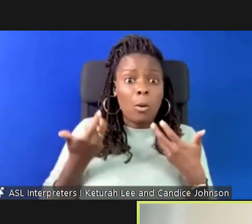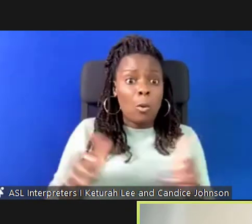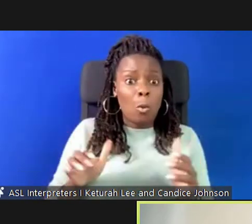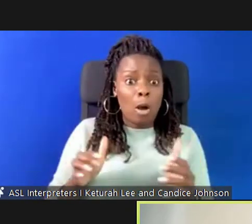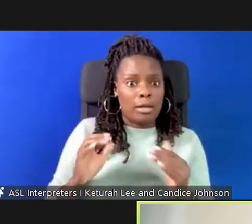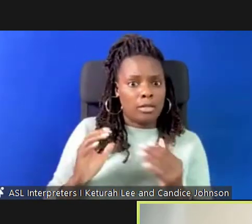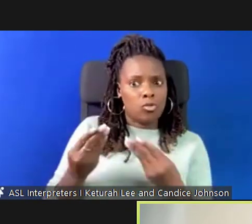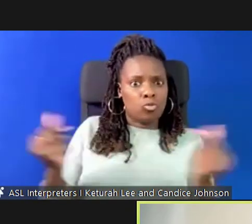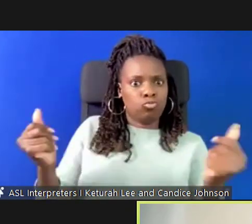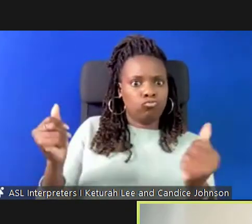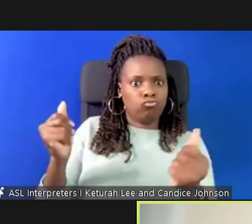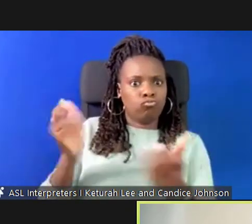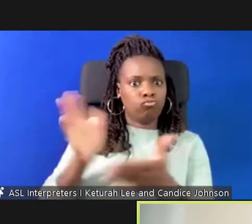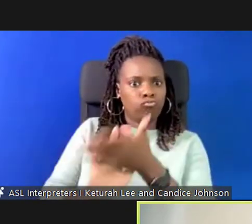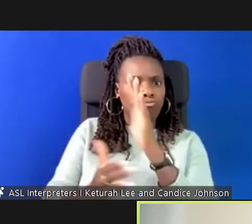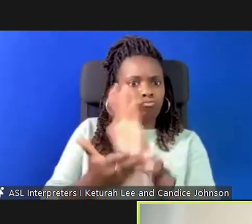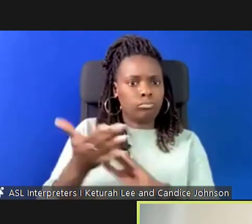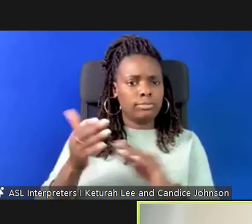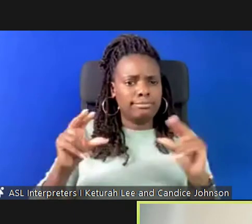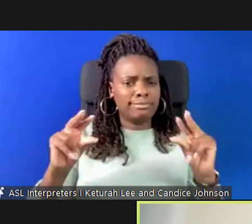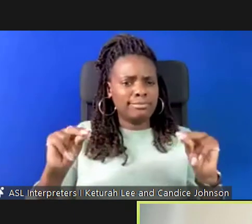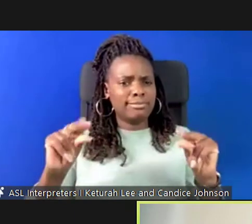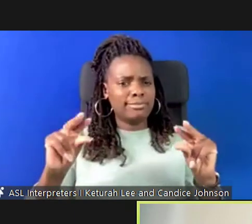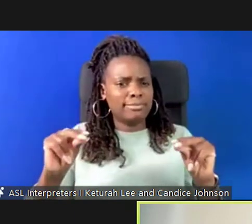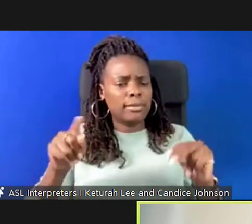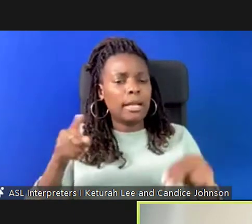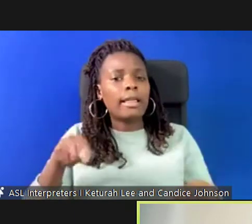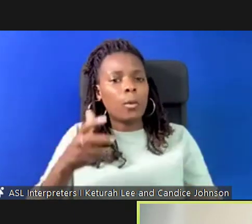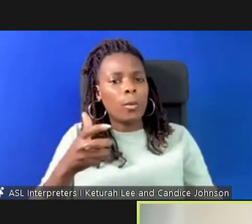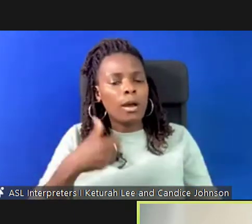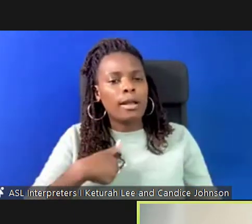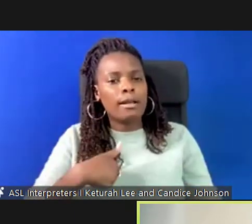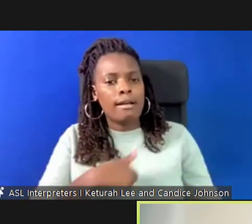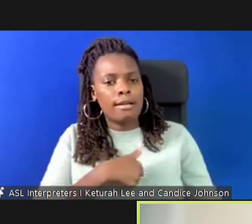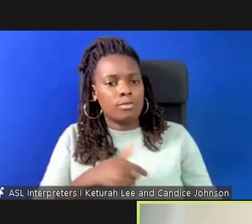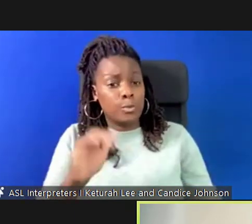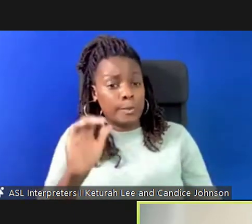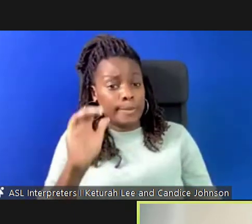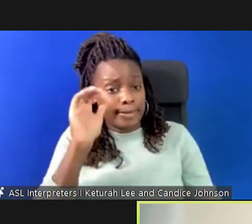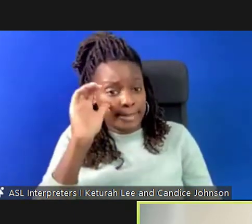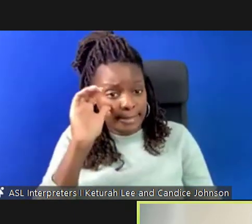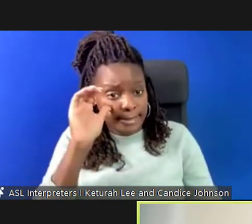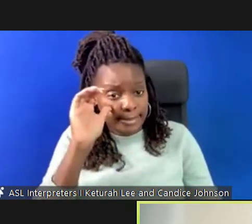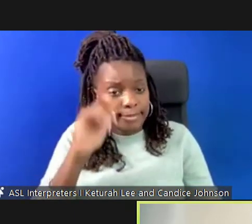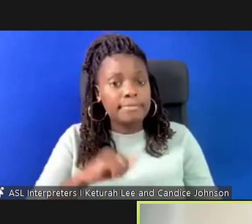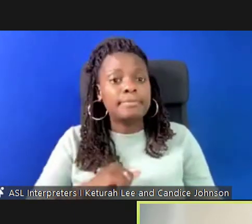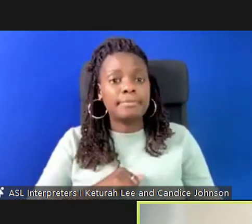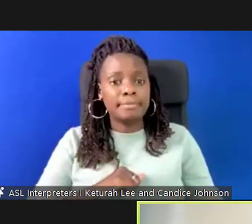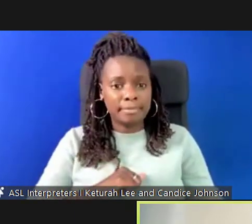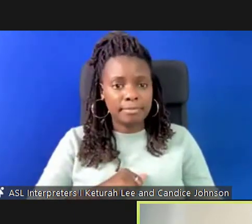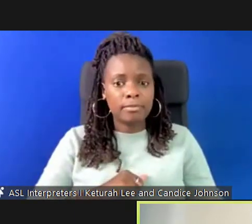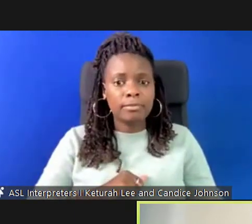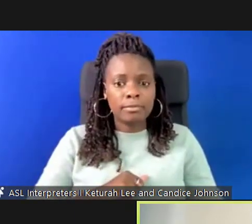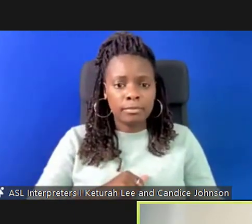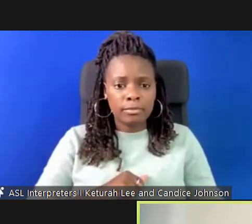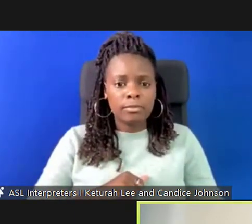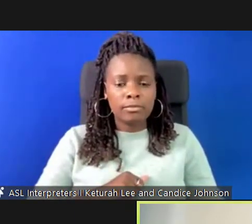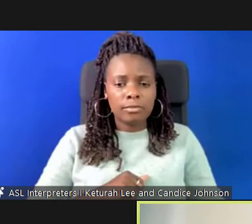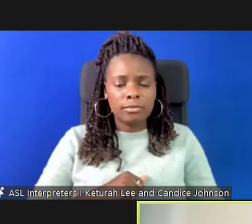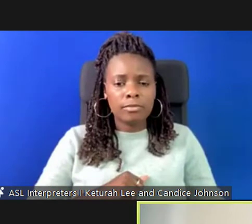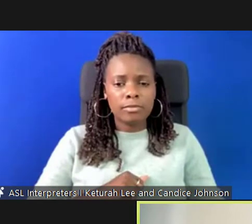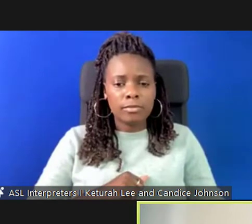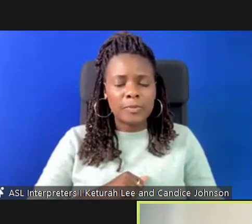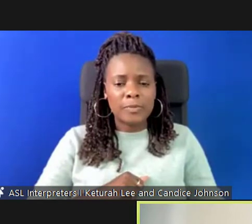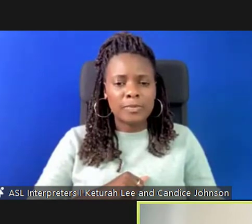it, but to really to be heard and to listen. And I think that's the other thing that I would say that is true around these kind